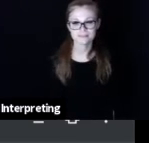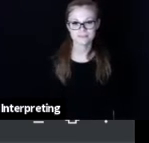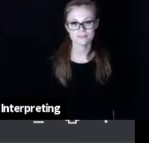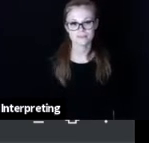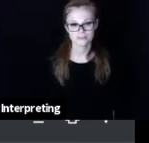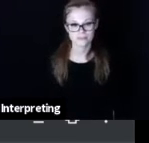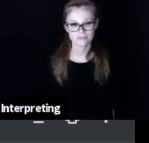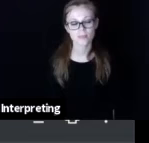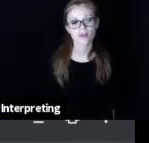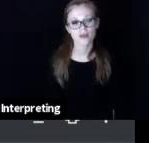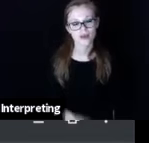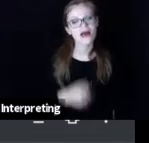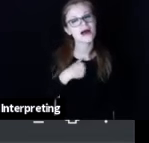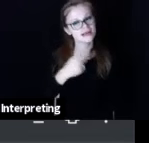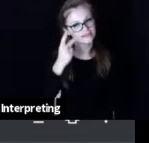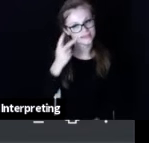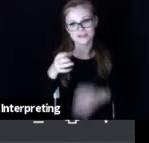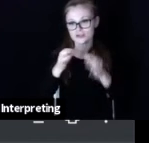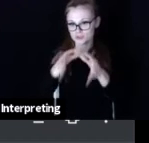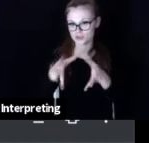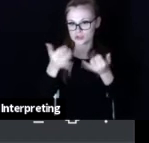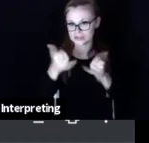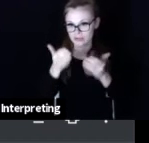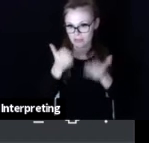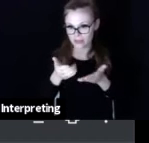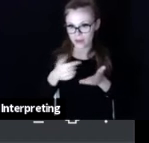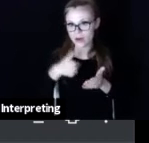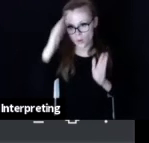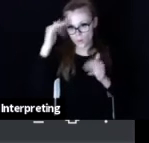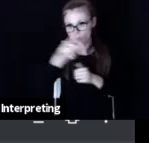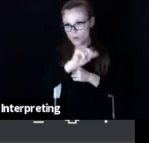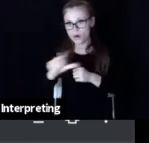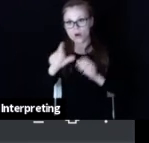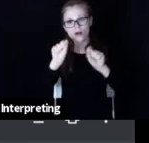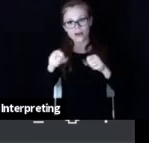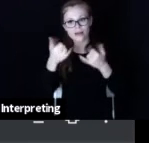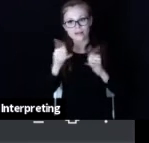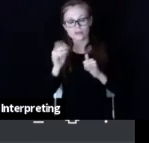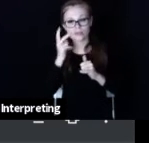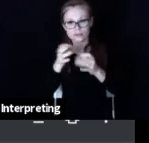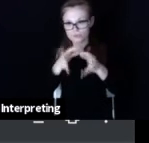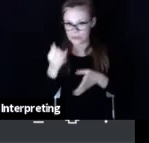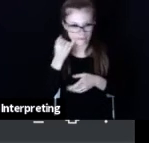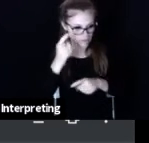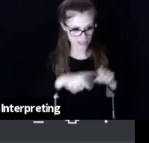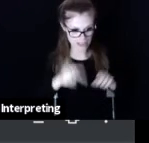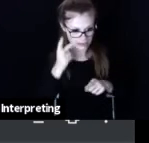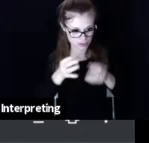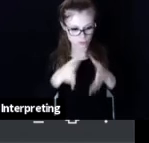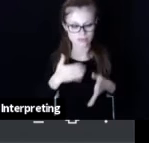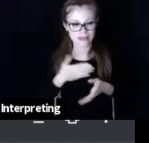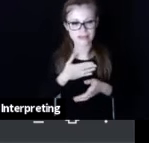I see the interpreter still highlighted, so I'm hoping that all of you can still see her. Please throw up in the chat if you can't, and Carrie can help with